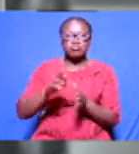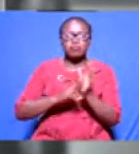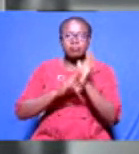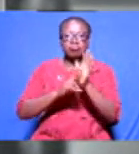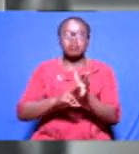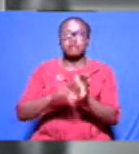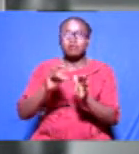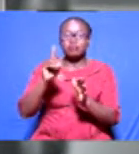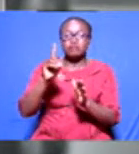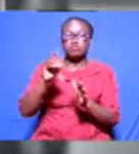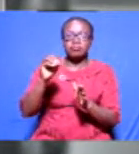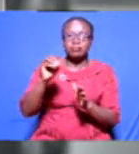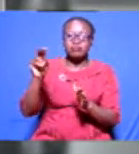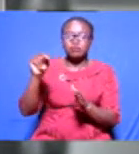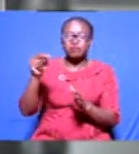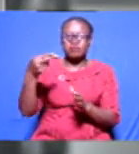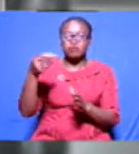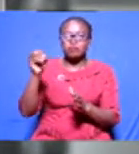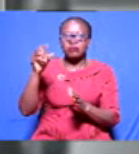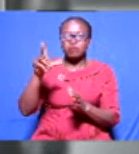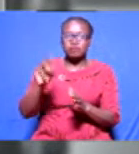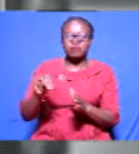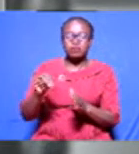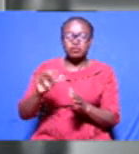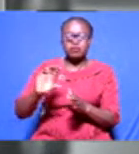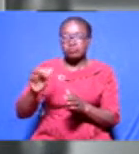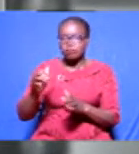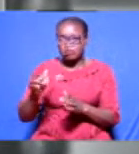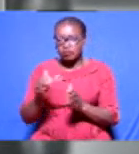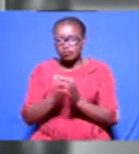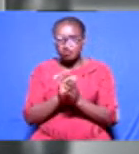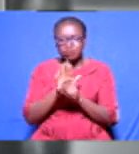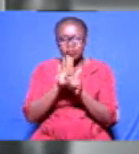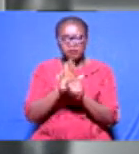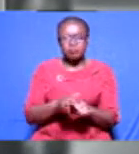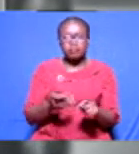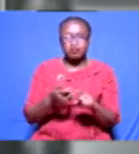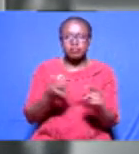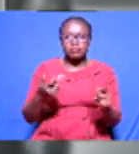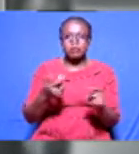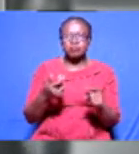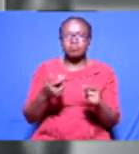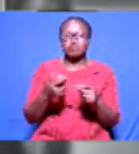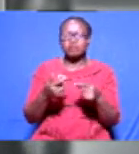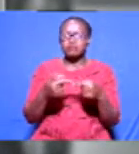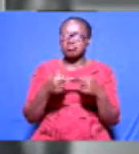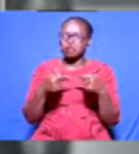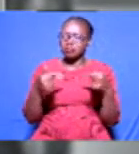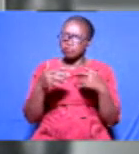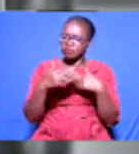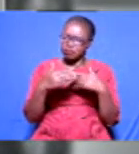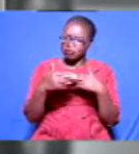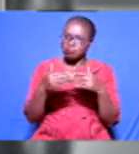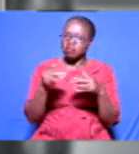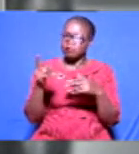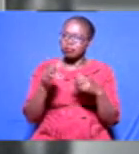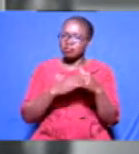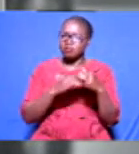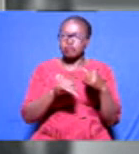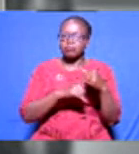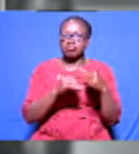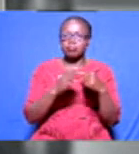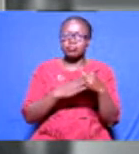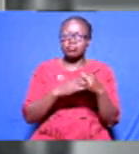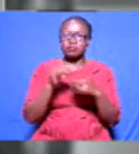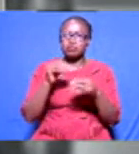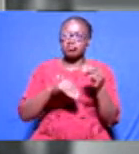Donholm constituency. Following what he said to be pressure from his closest rival in the 1969 elections, Ms.